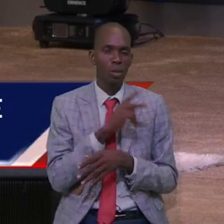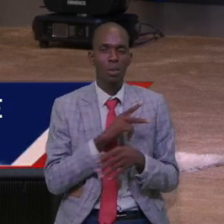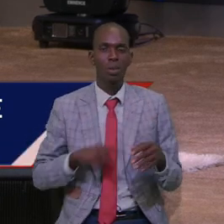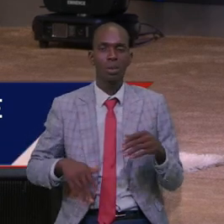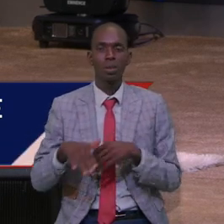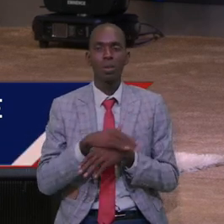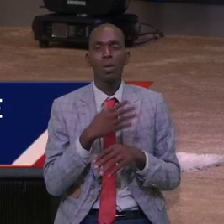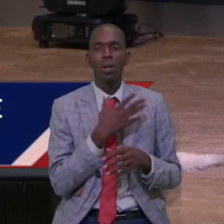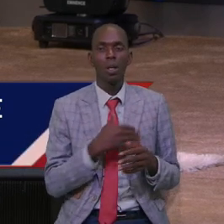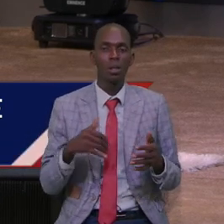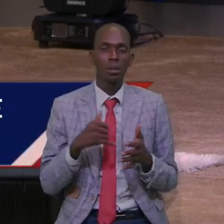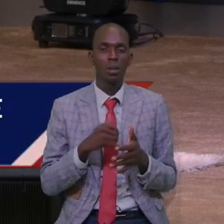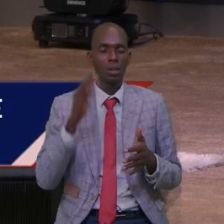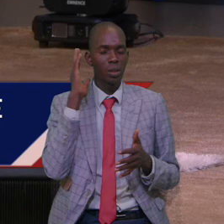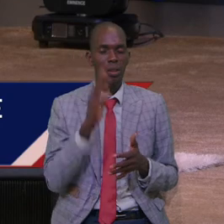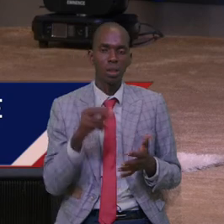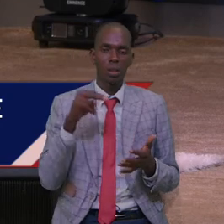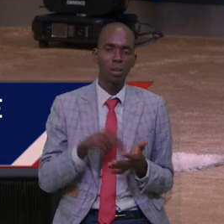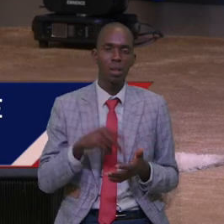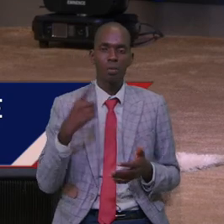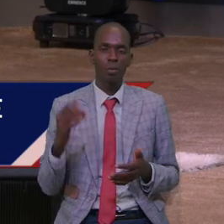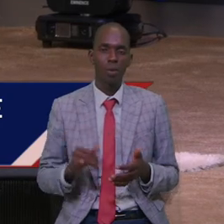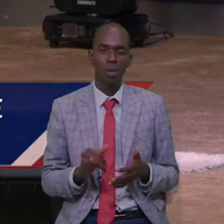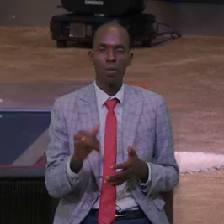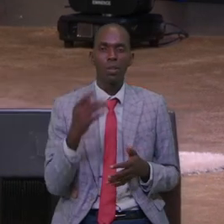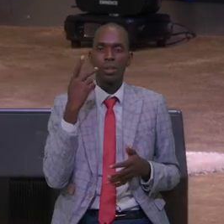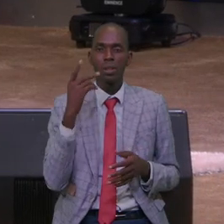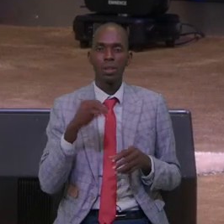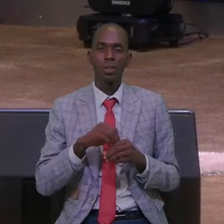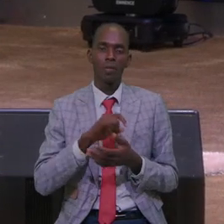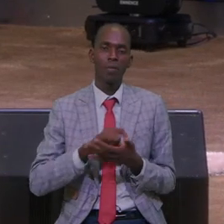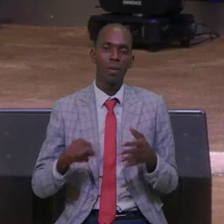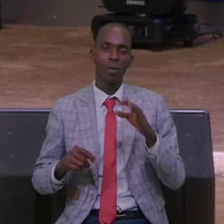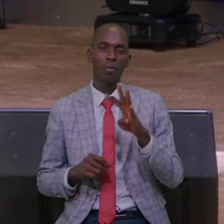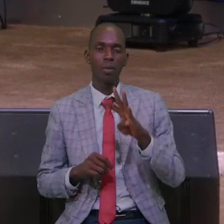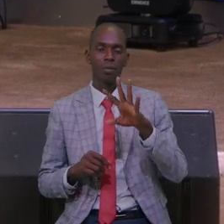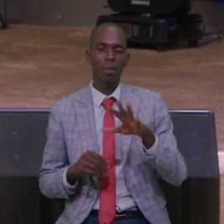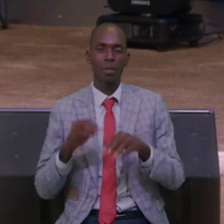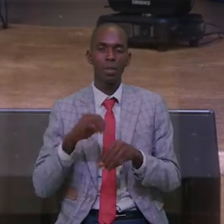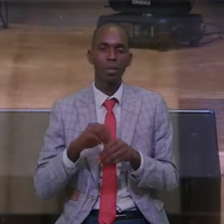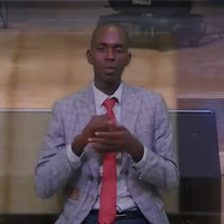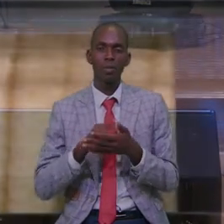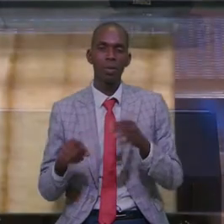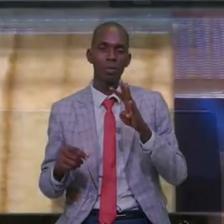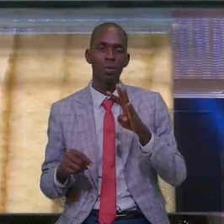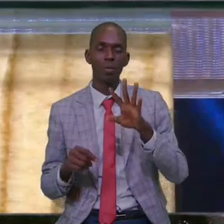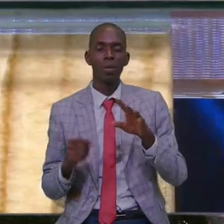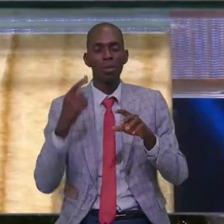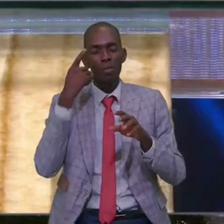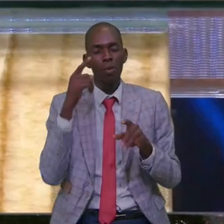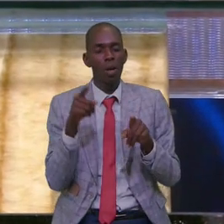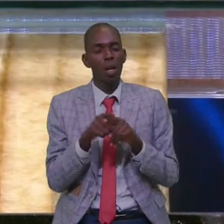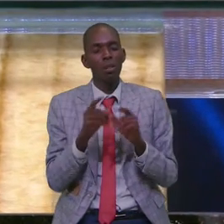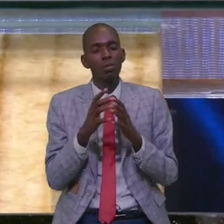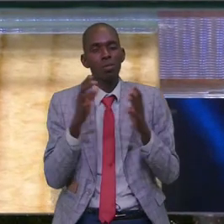shall stand forever. Look at verse 45. In verse 45, for as much as thou